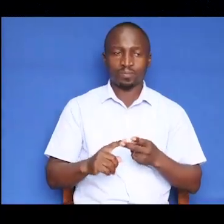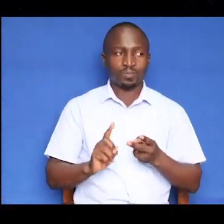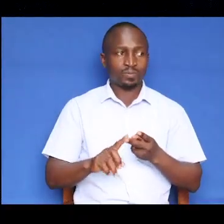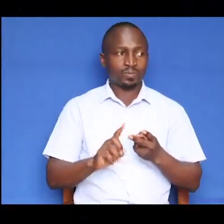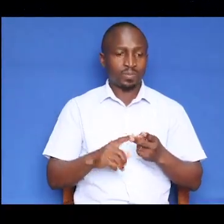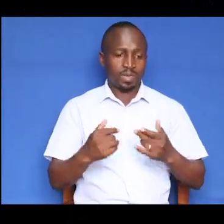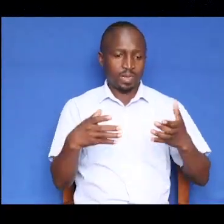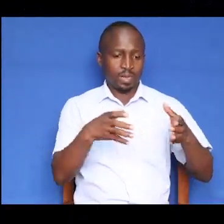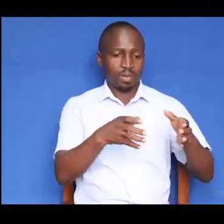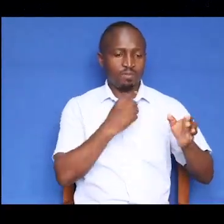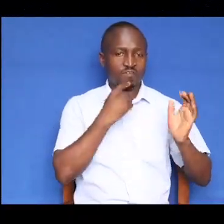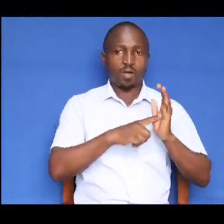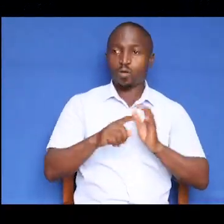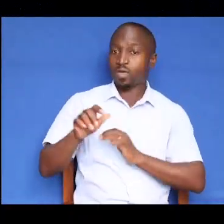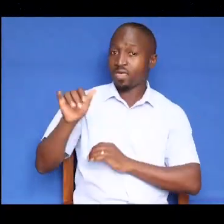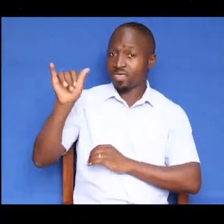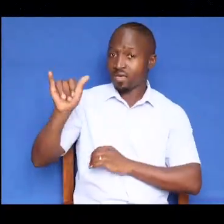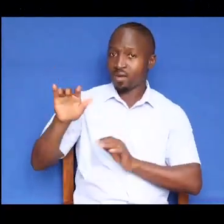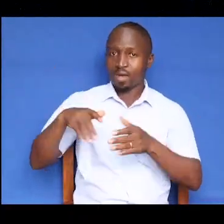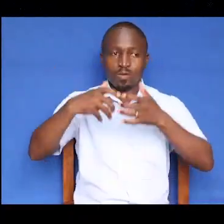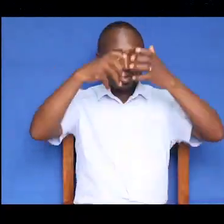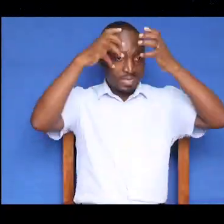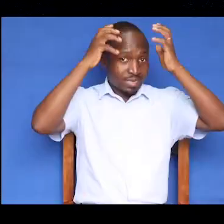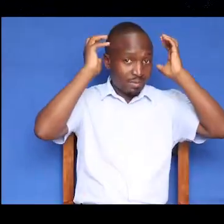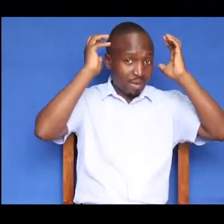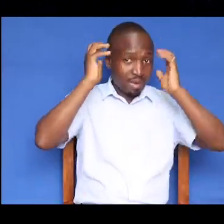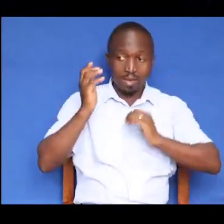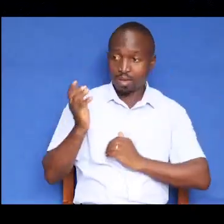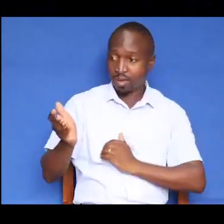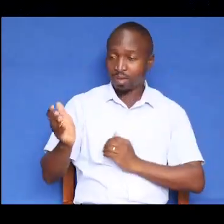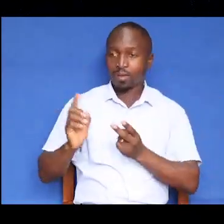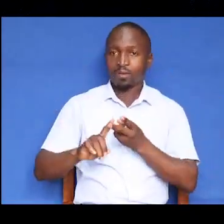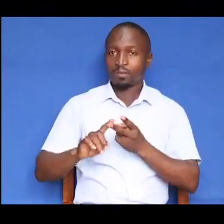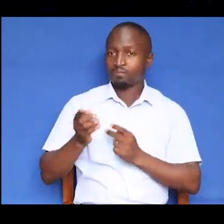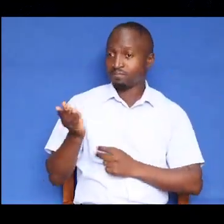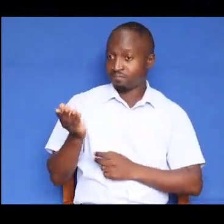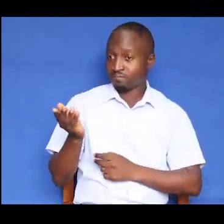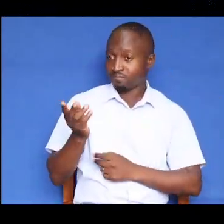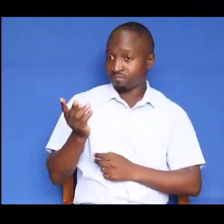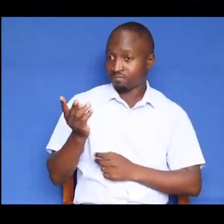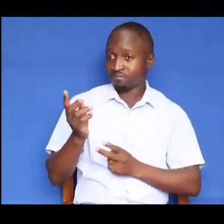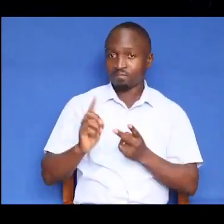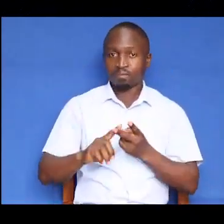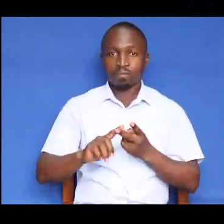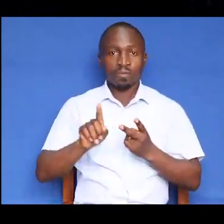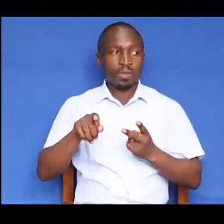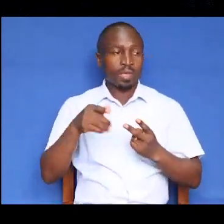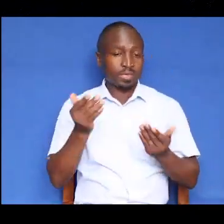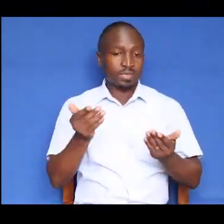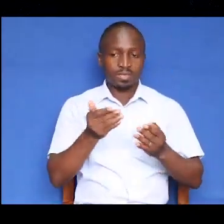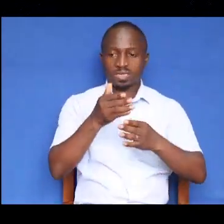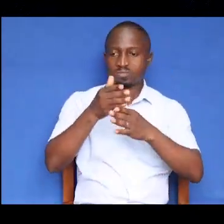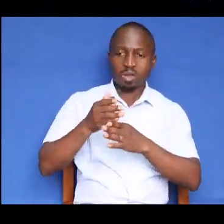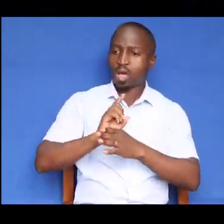a club like Young or Simba or Coast Union. We can call them